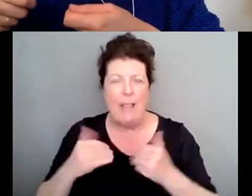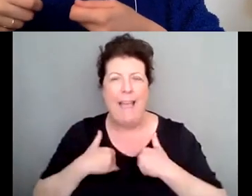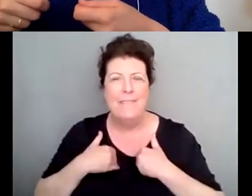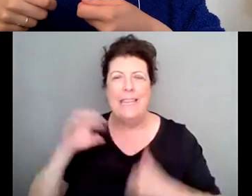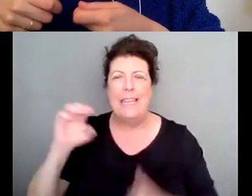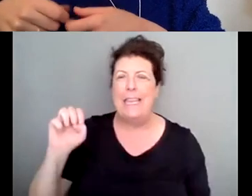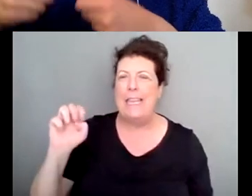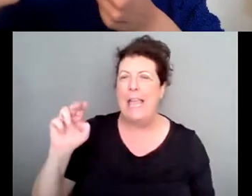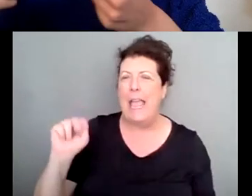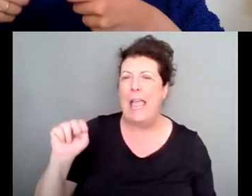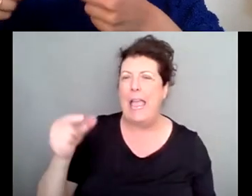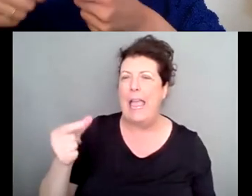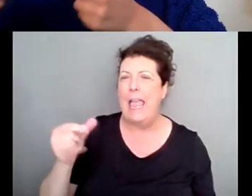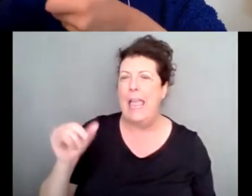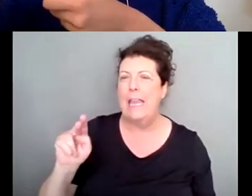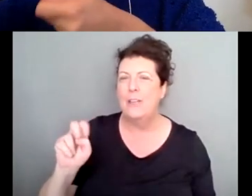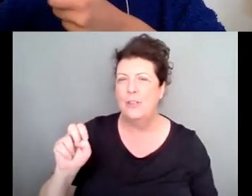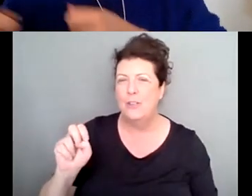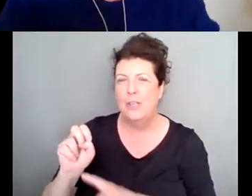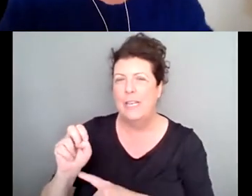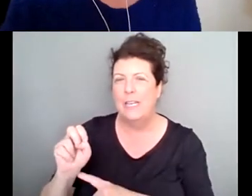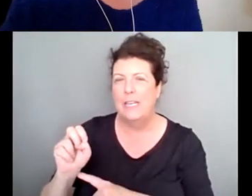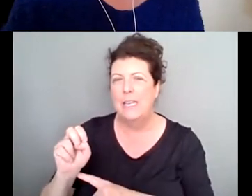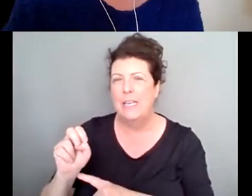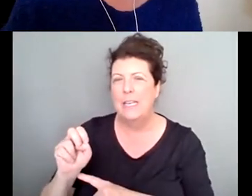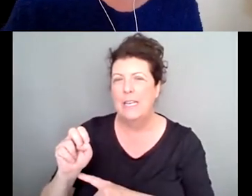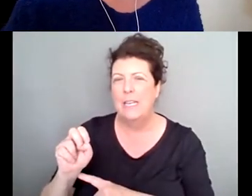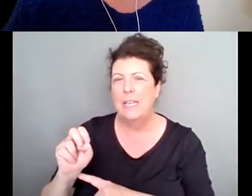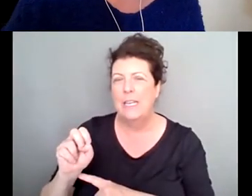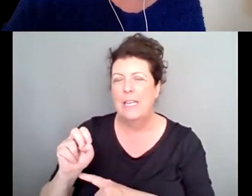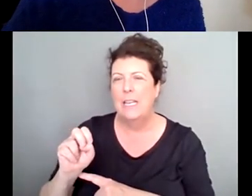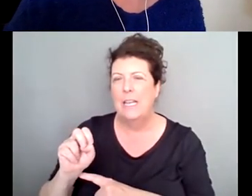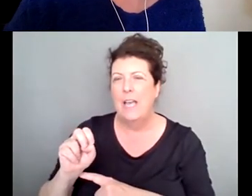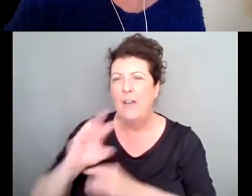supplementary mystery.